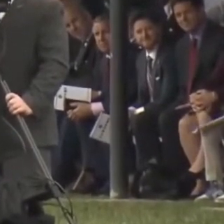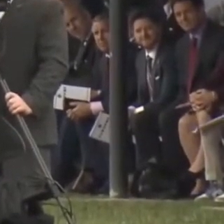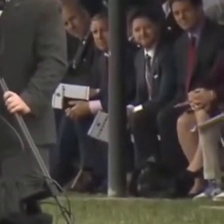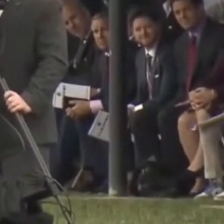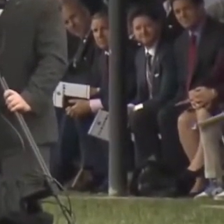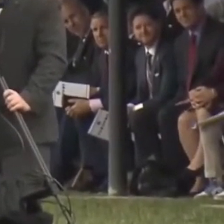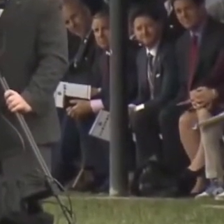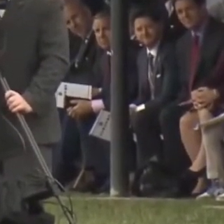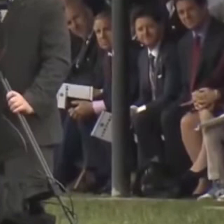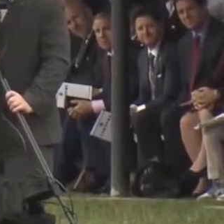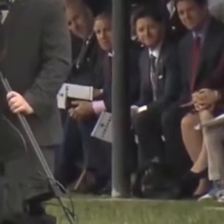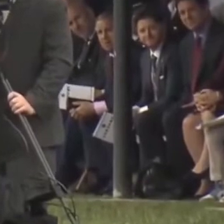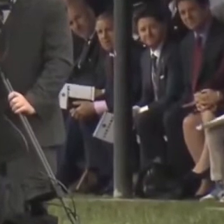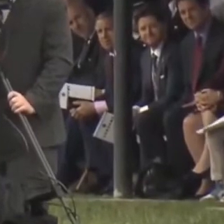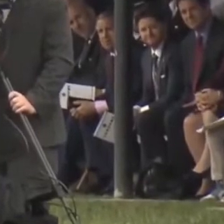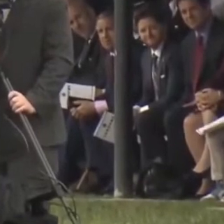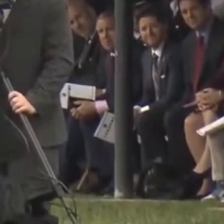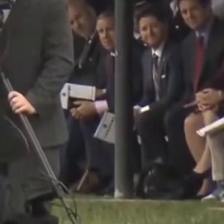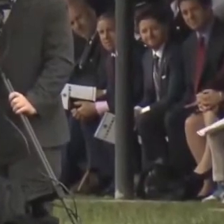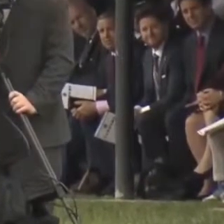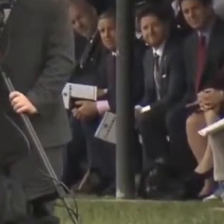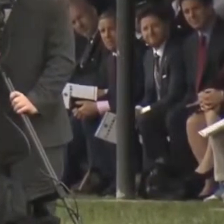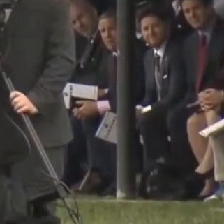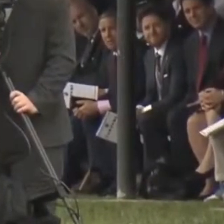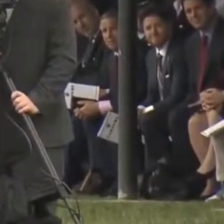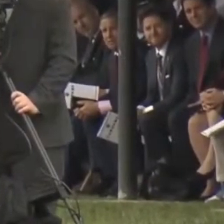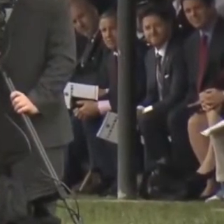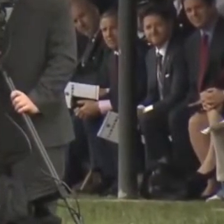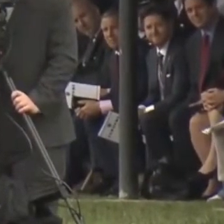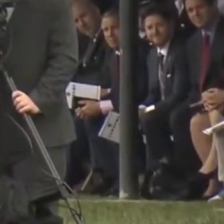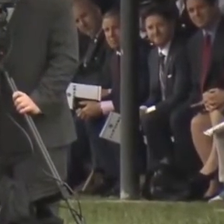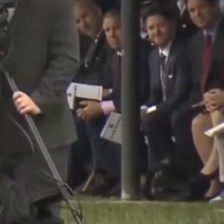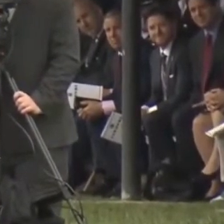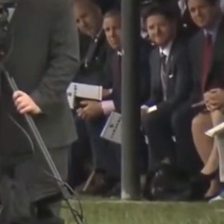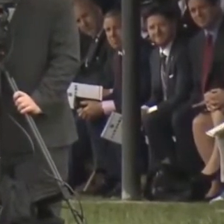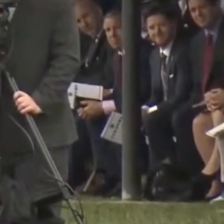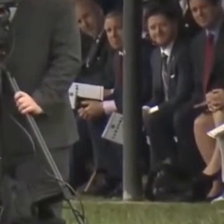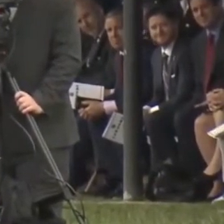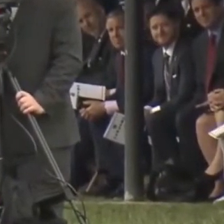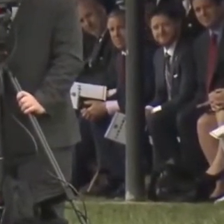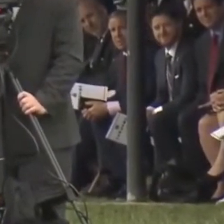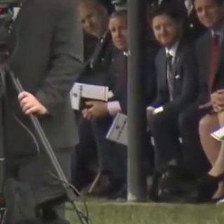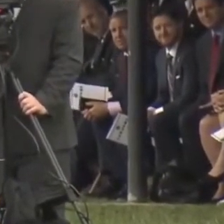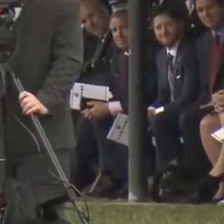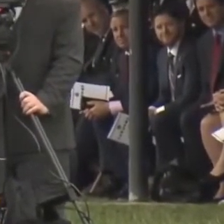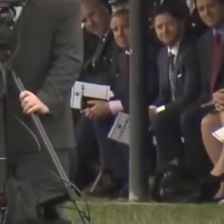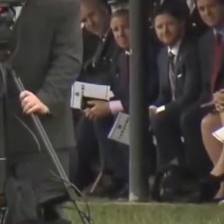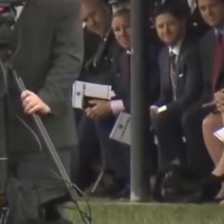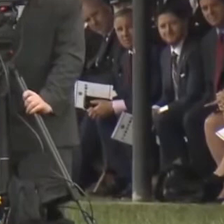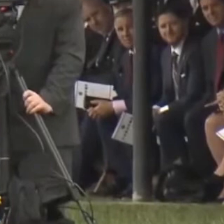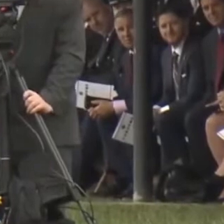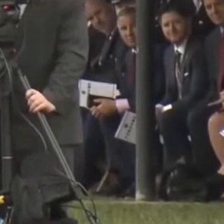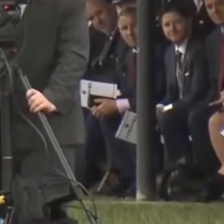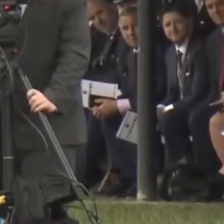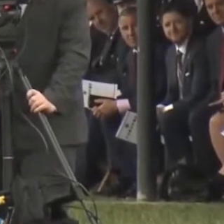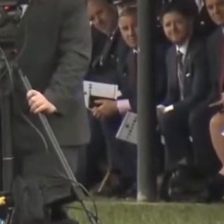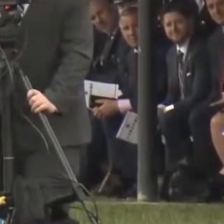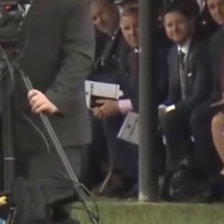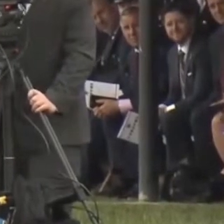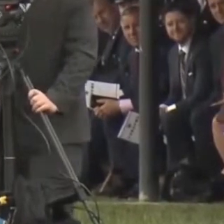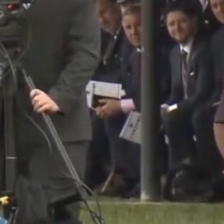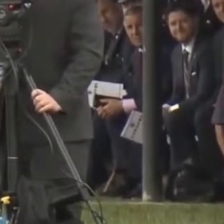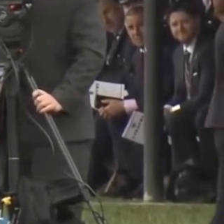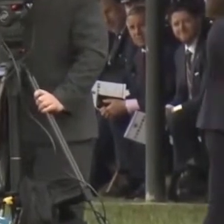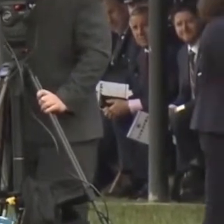bear true faith and allegiance to the same. to bear true faith and allegiance to the same. And you take this obligation freely, I take this obligation freely,